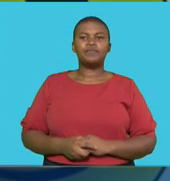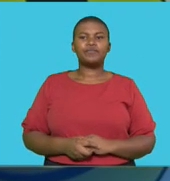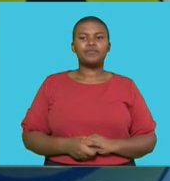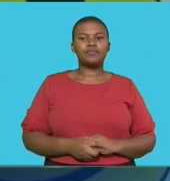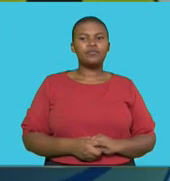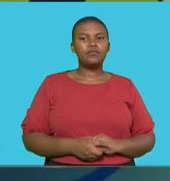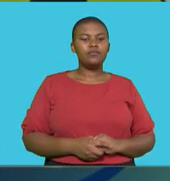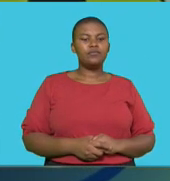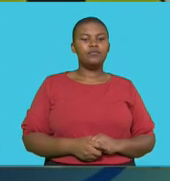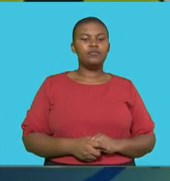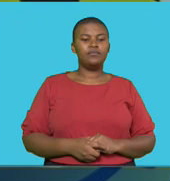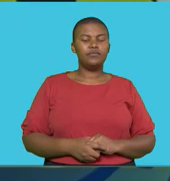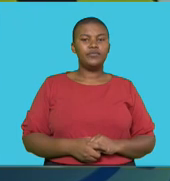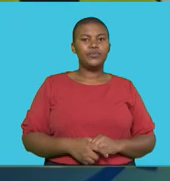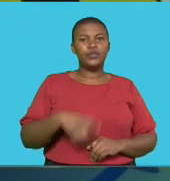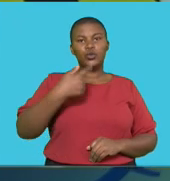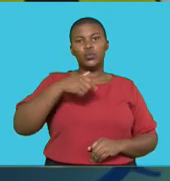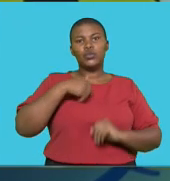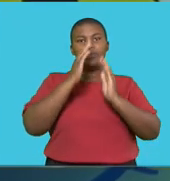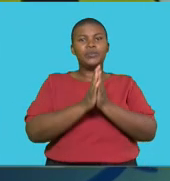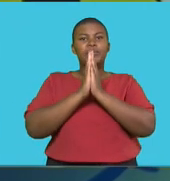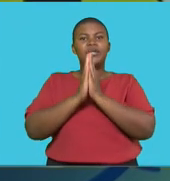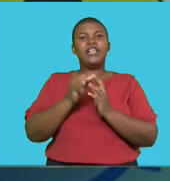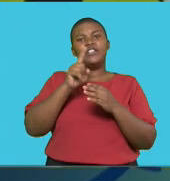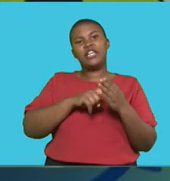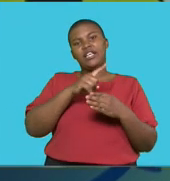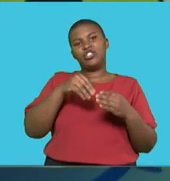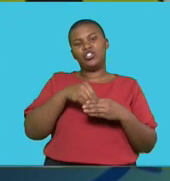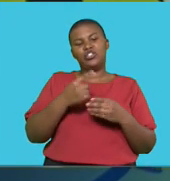the election that they go peacefully